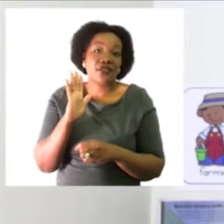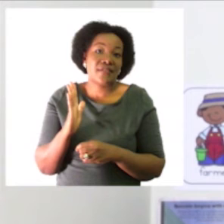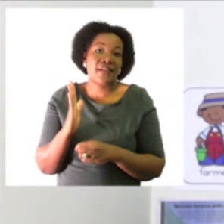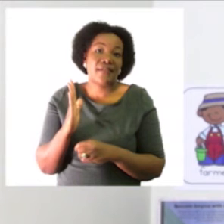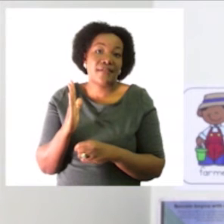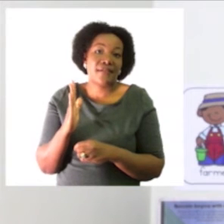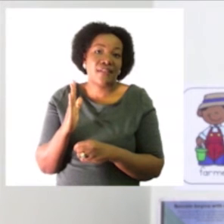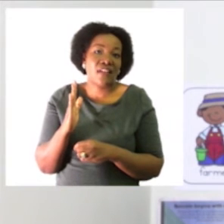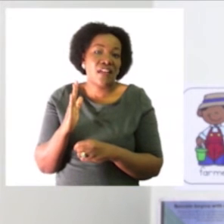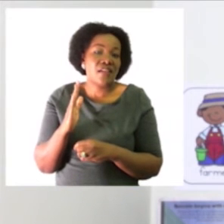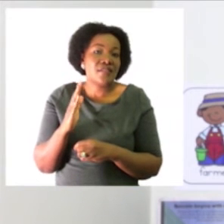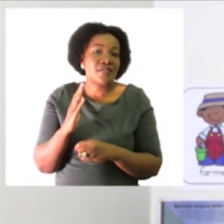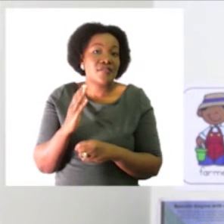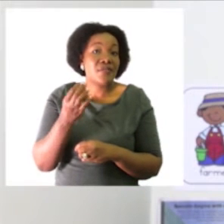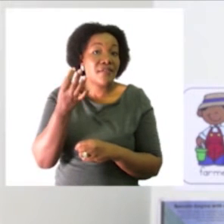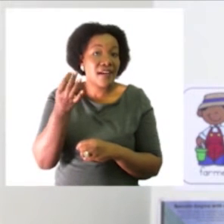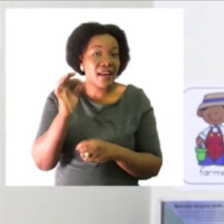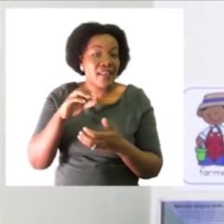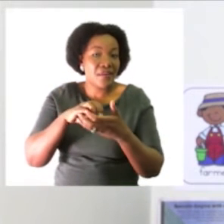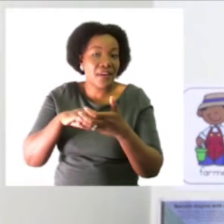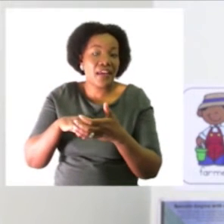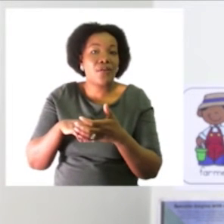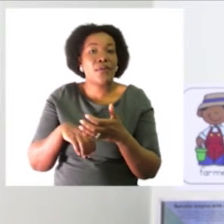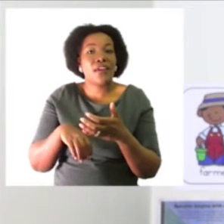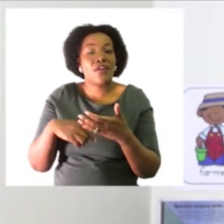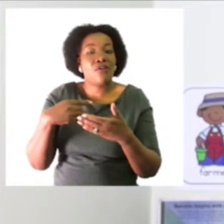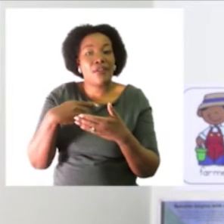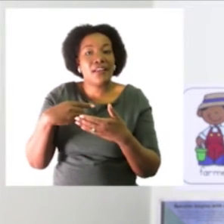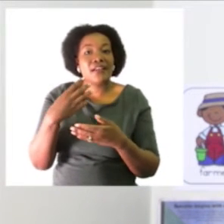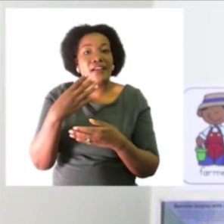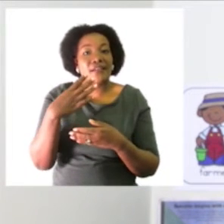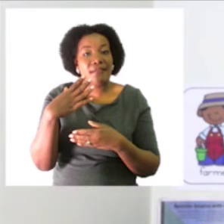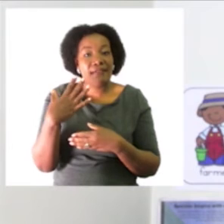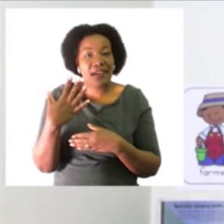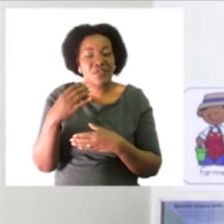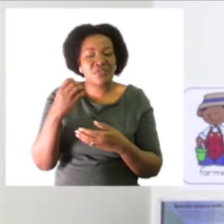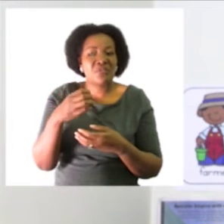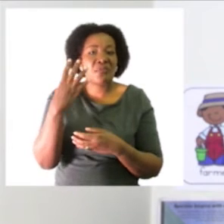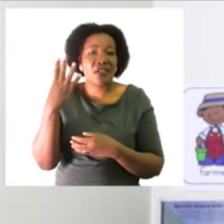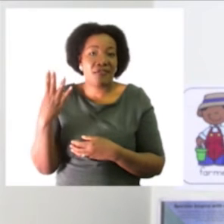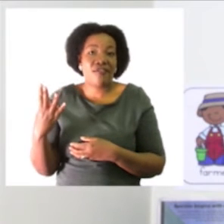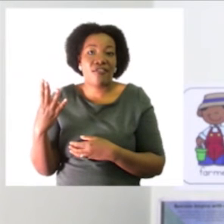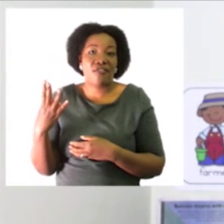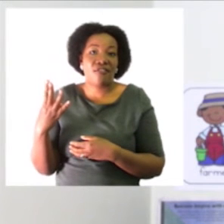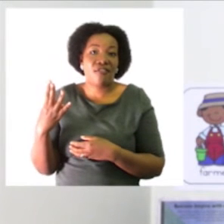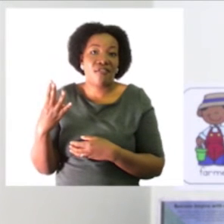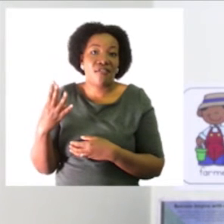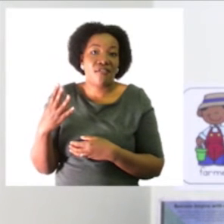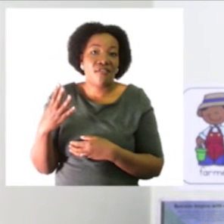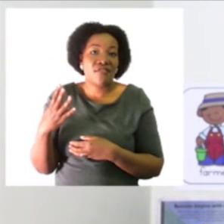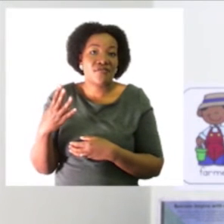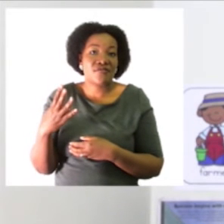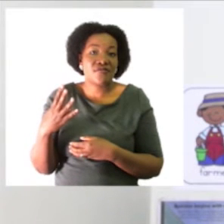from the 9, how many is left here? It will be a 4. So this one, 5 plus